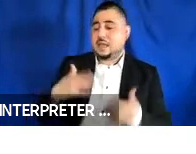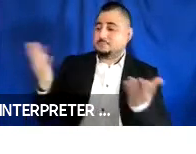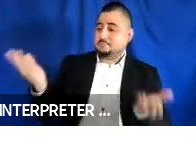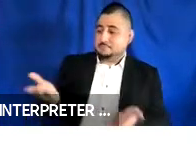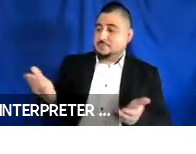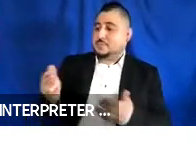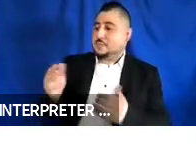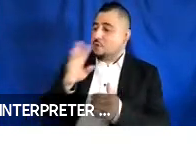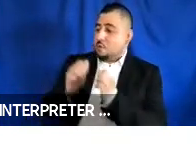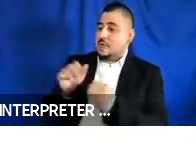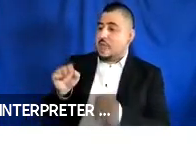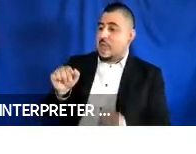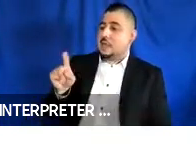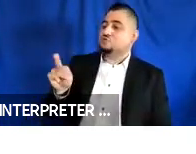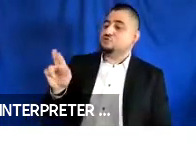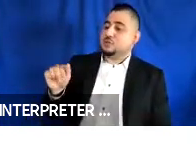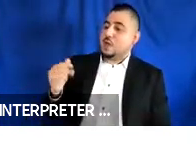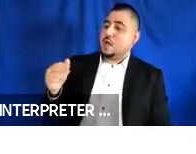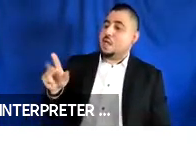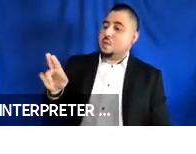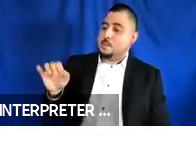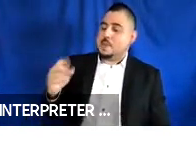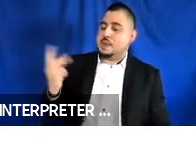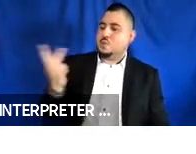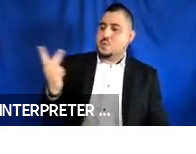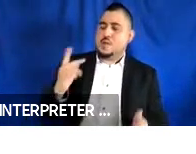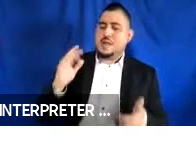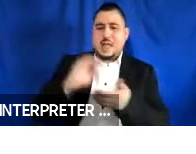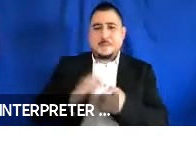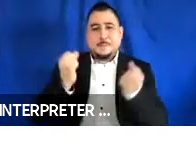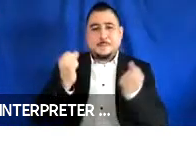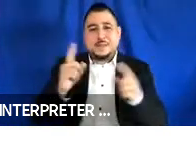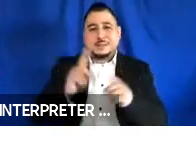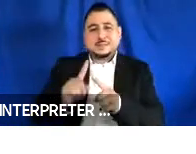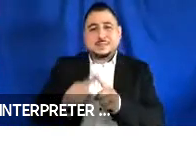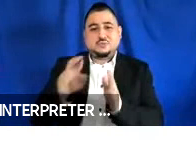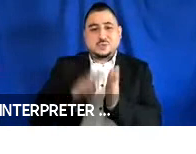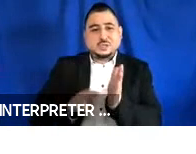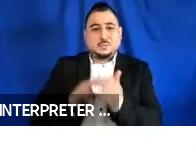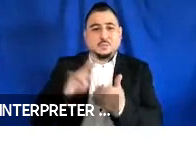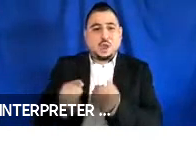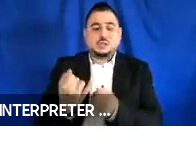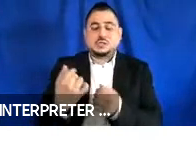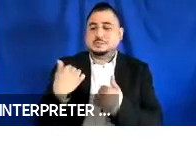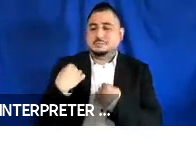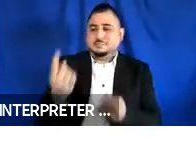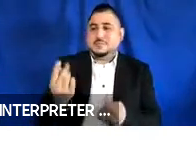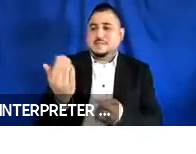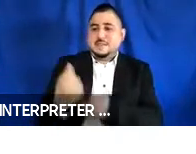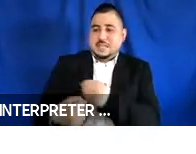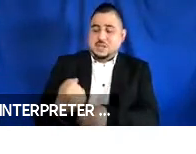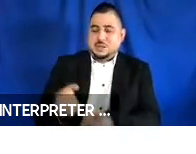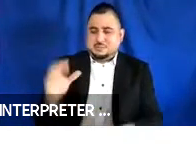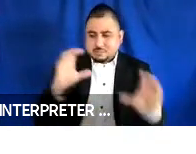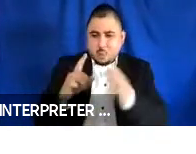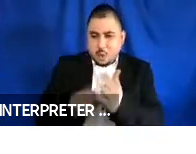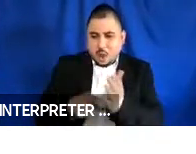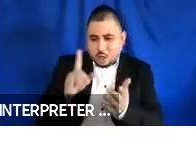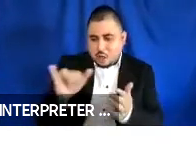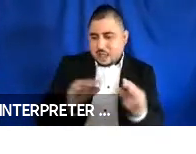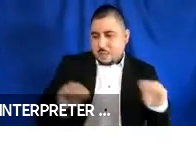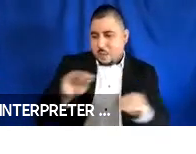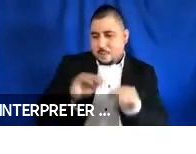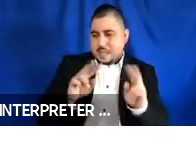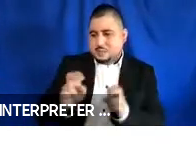Andrea Lubin. Andrea and I have collaborated on a number of research projects over the past 15 years, exploring mobility issues and needs